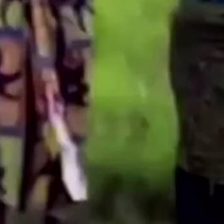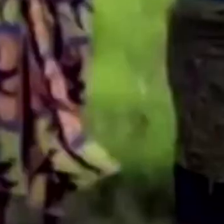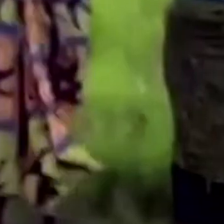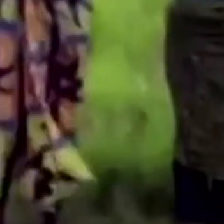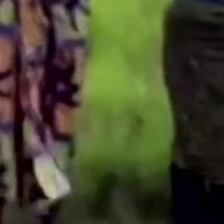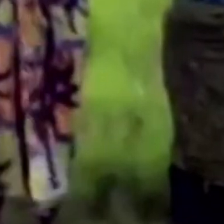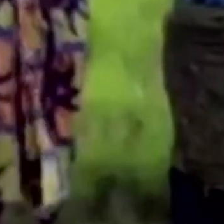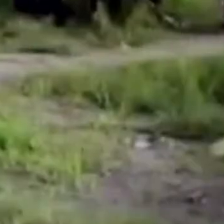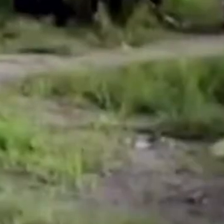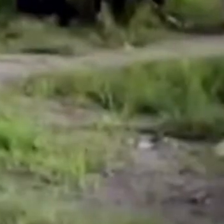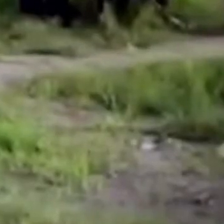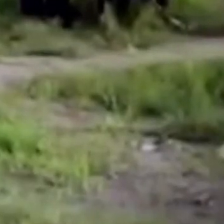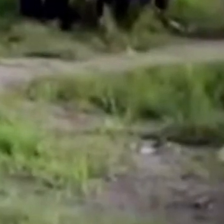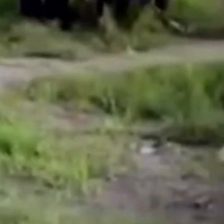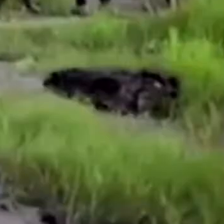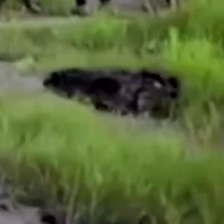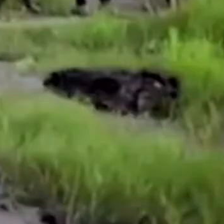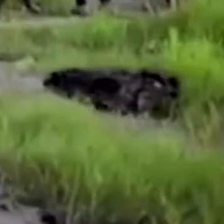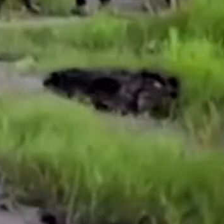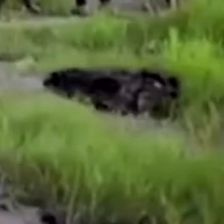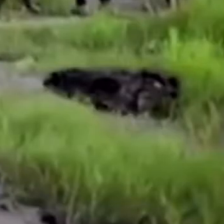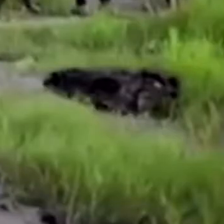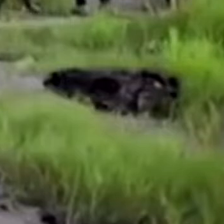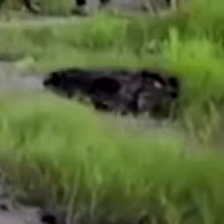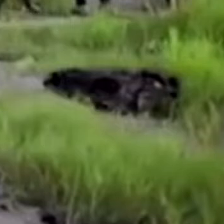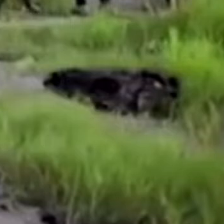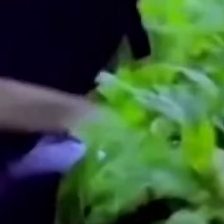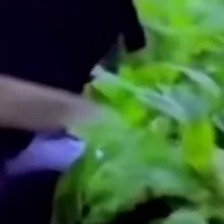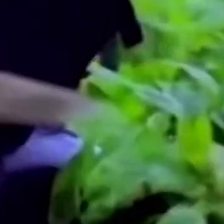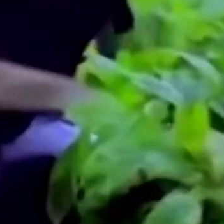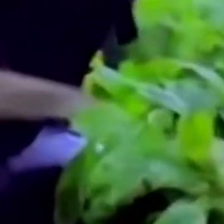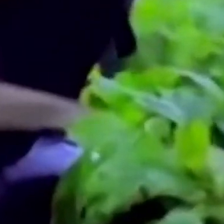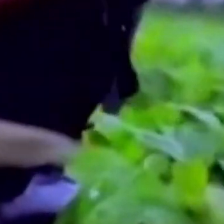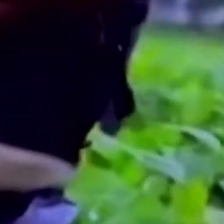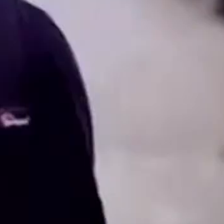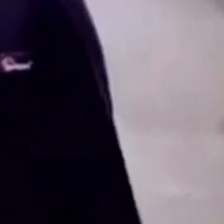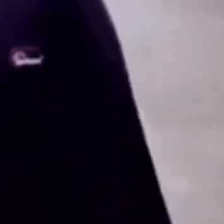Igalukanira Muzambia yesu tweboho